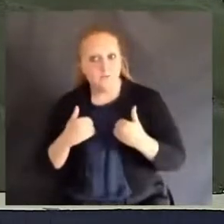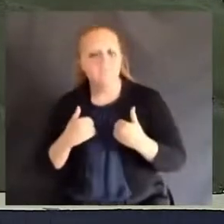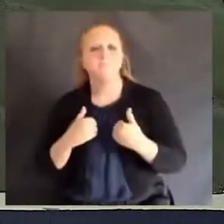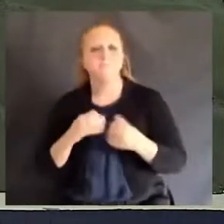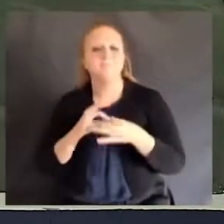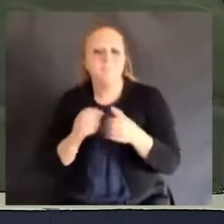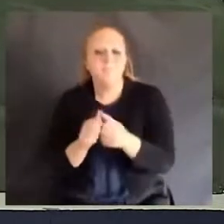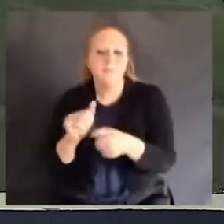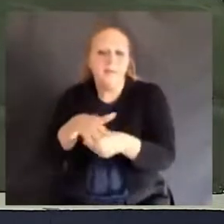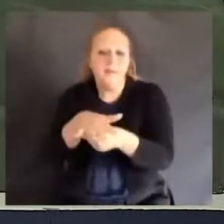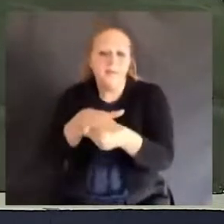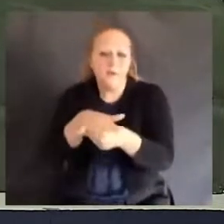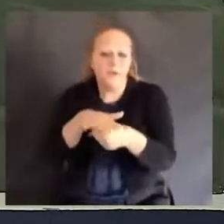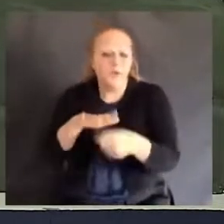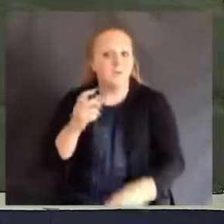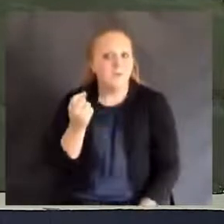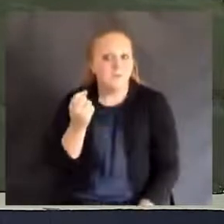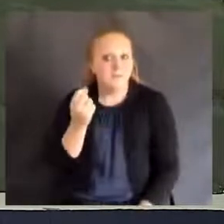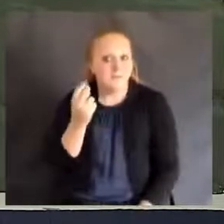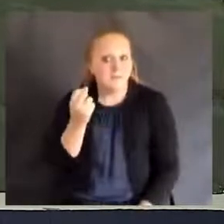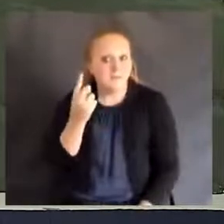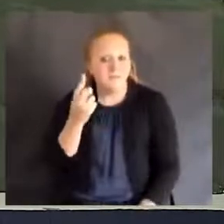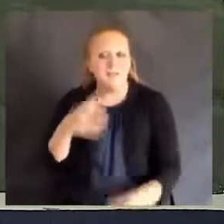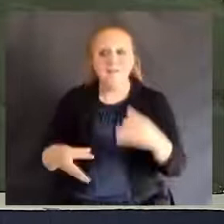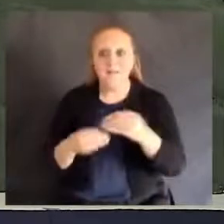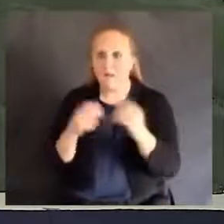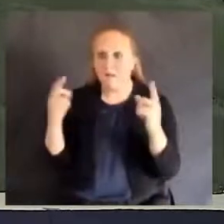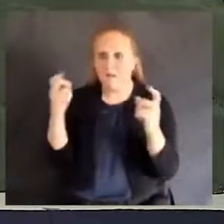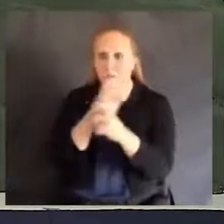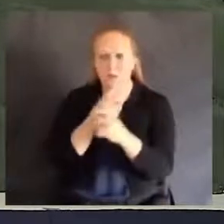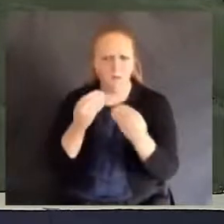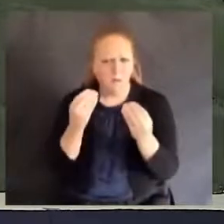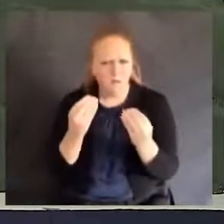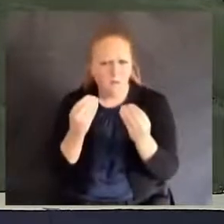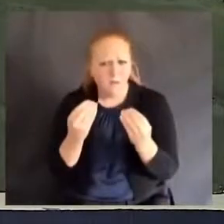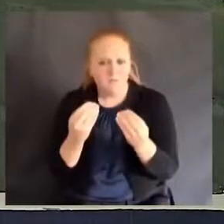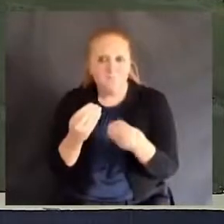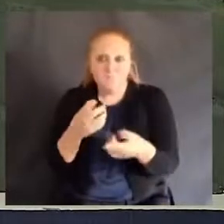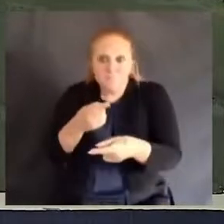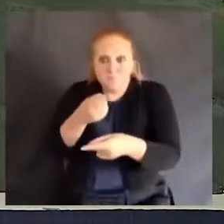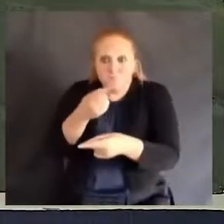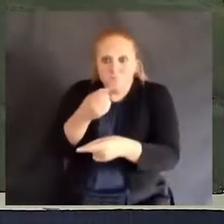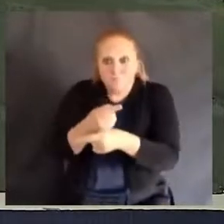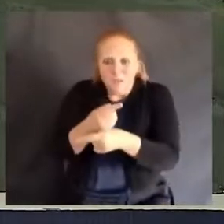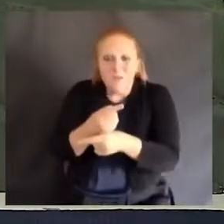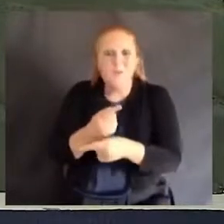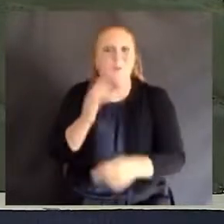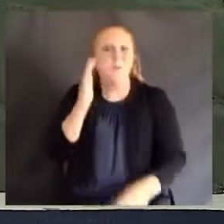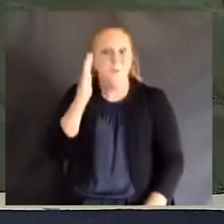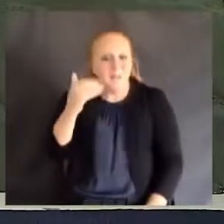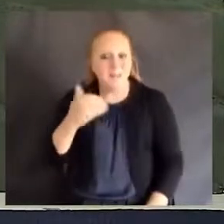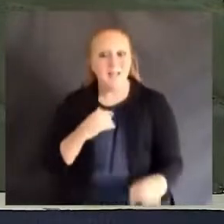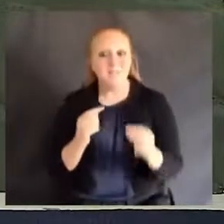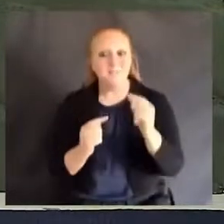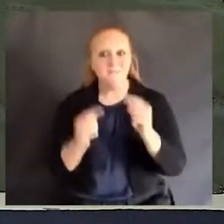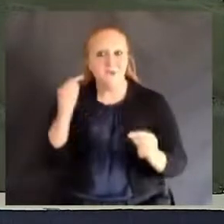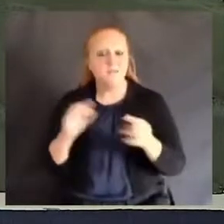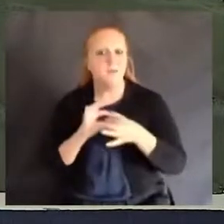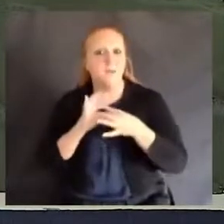variation. But the complicating factor is then you do have a variance in the infection